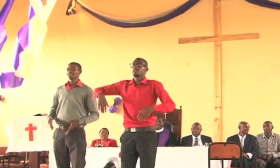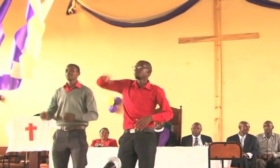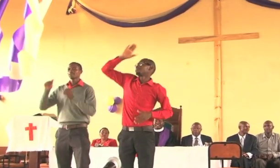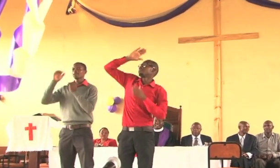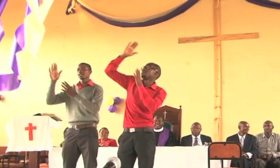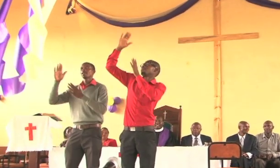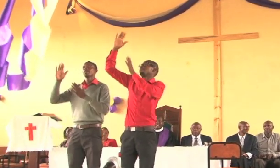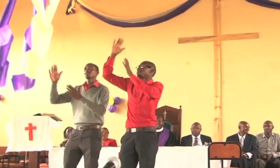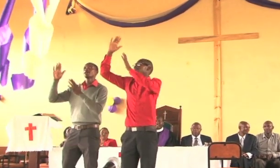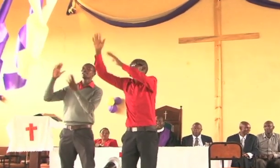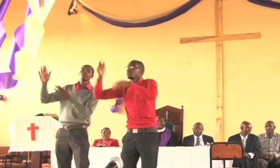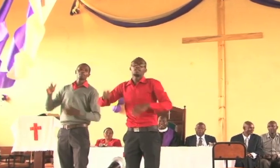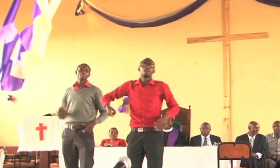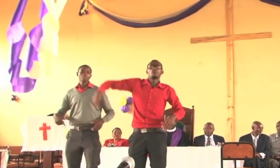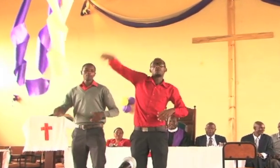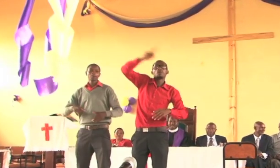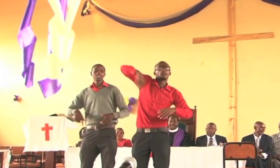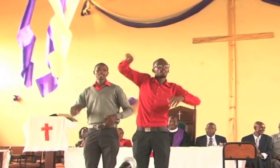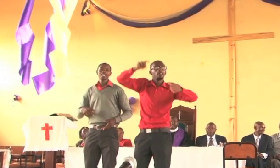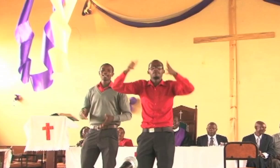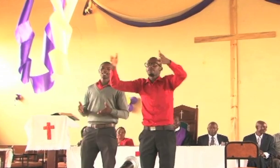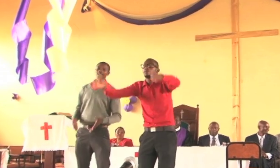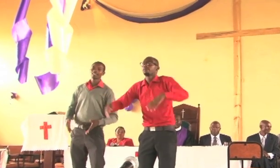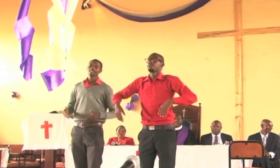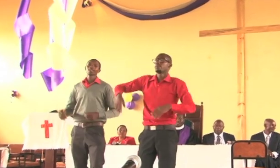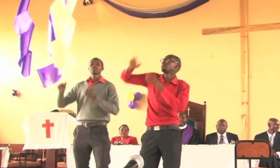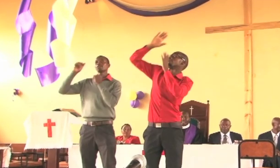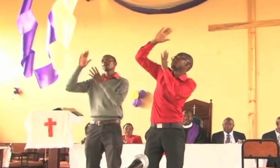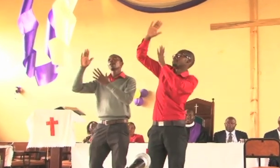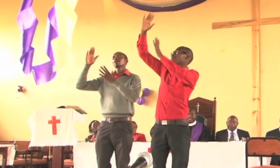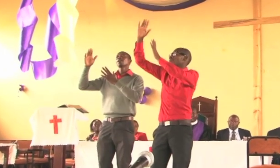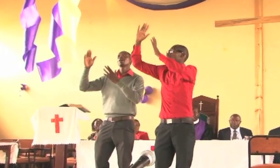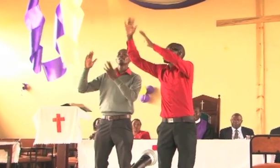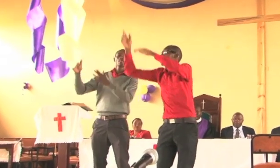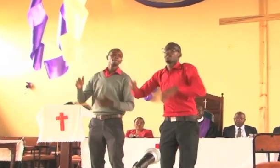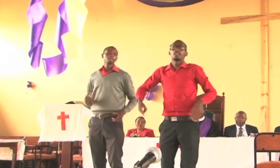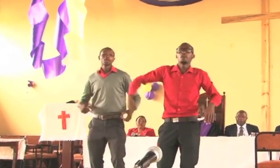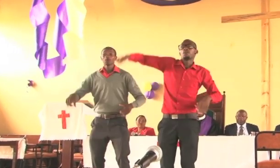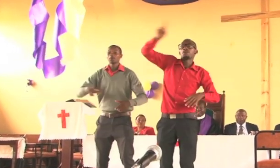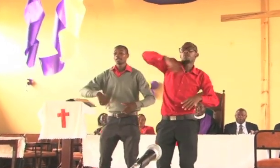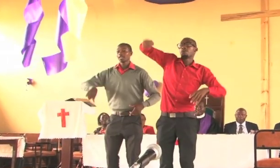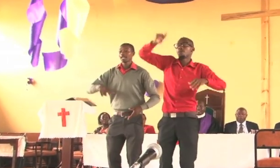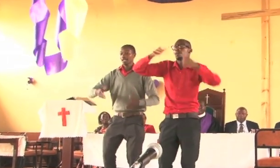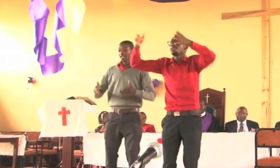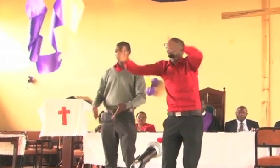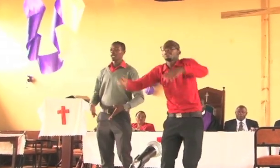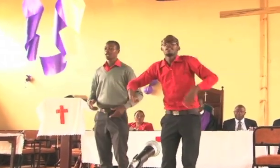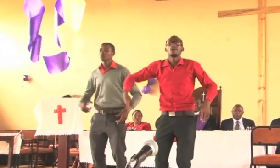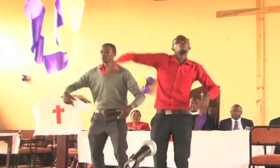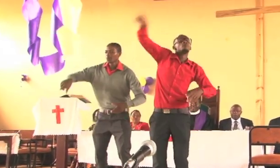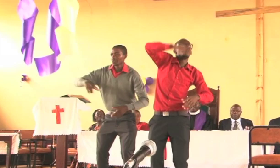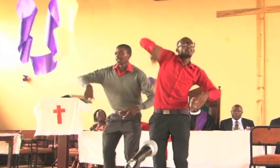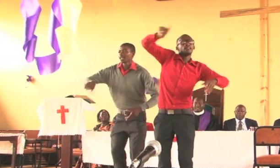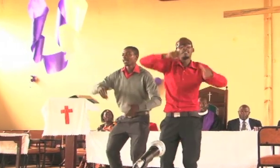Remember one song? It was singing about Adam and Eve. So they were singing, telling us, me, Anne, and